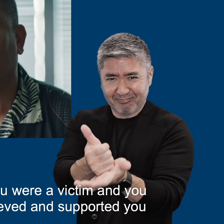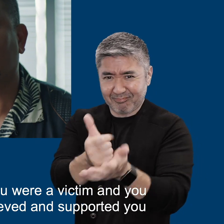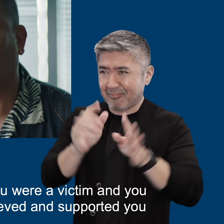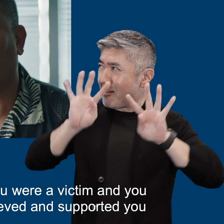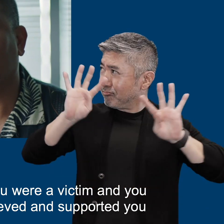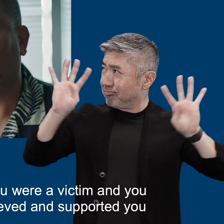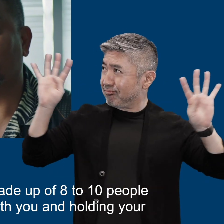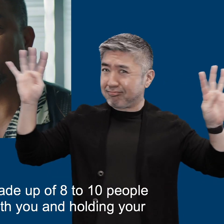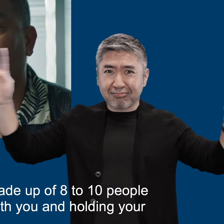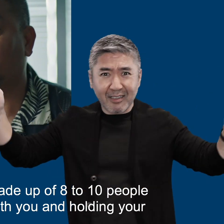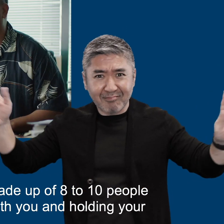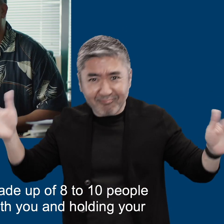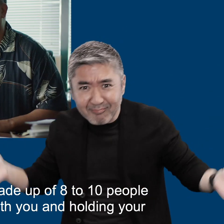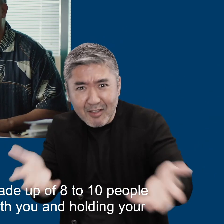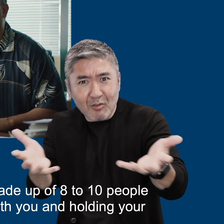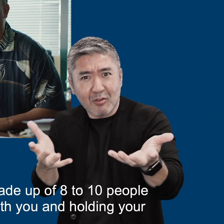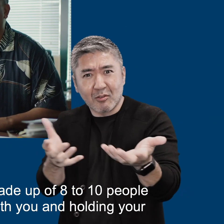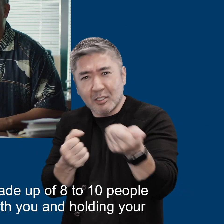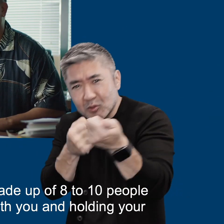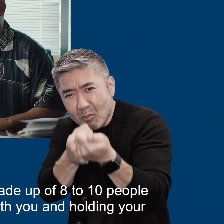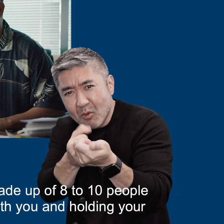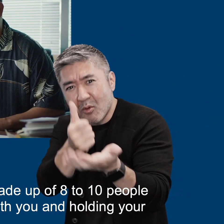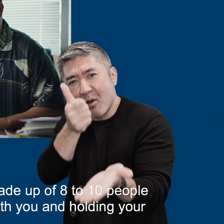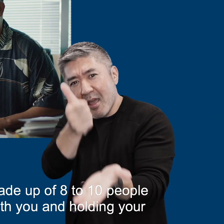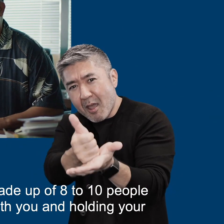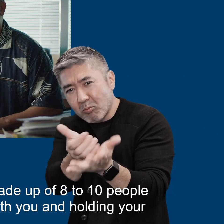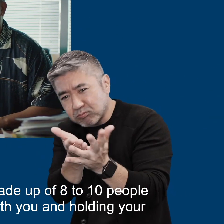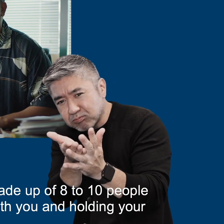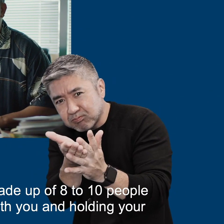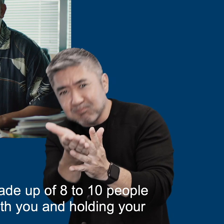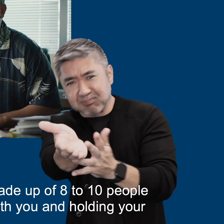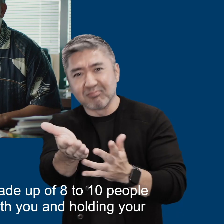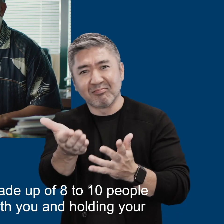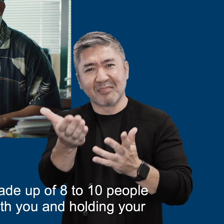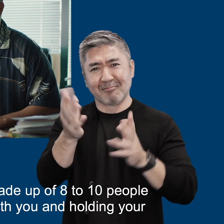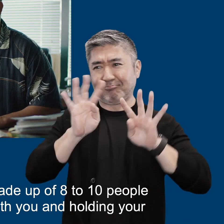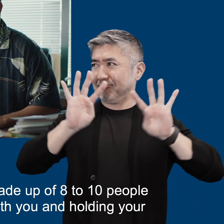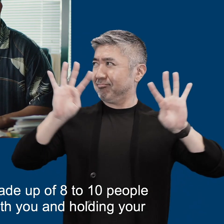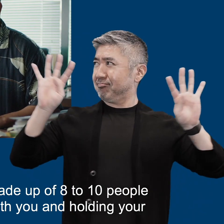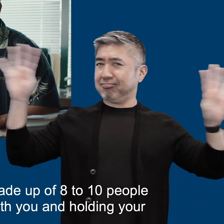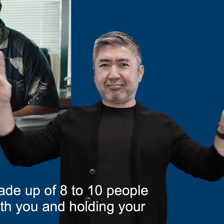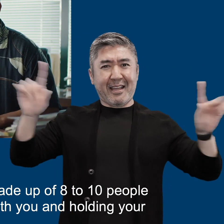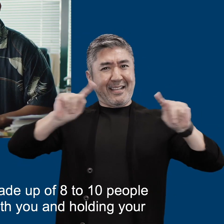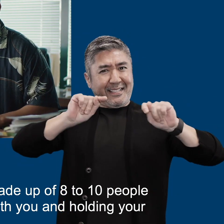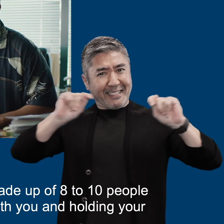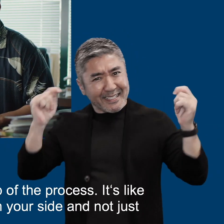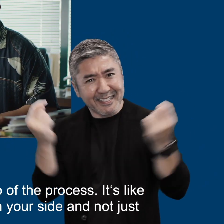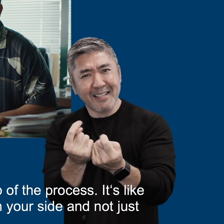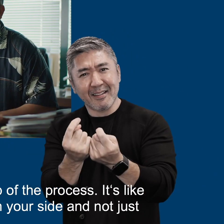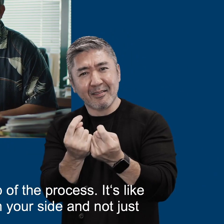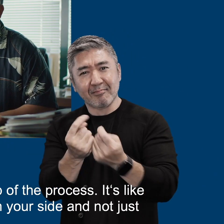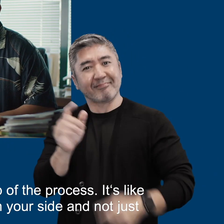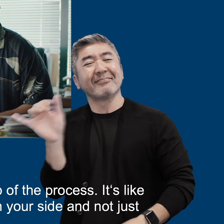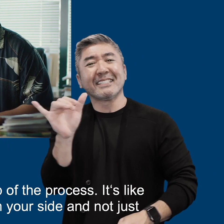that believed and supported you versus an entire team made up of 8 to 10 people supporting you, sitting with you, and holding your hand